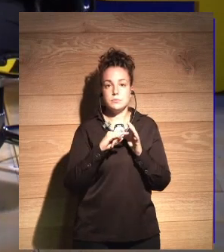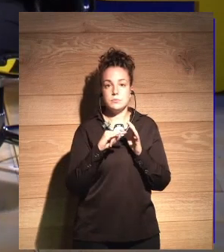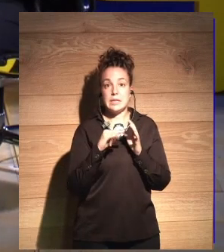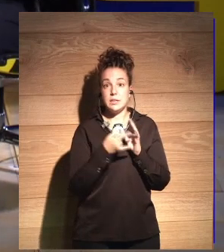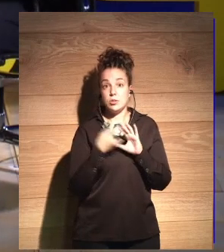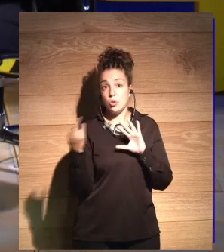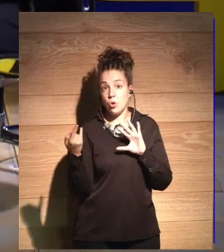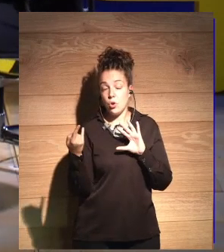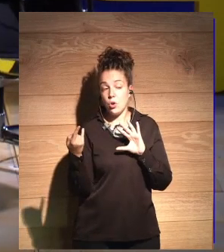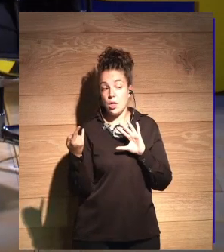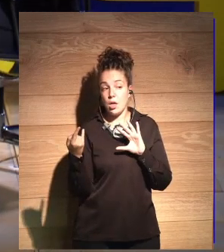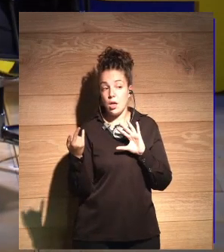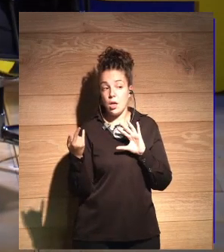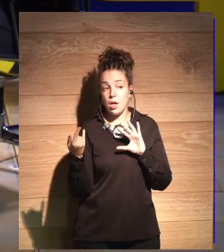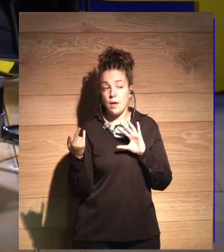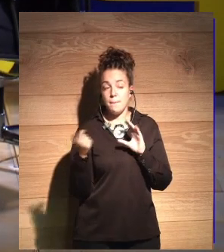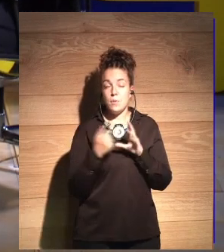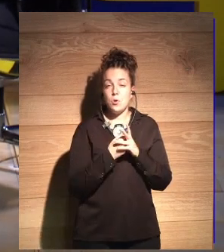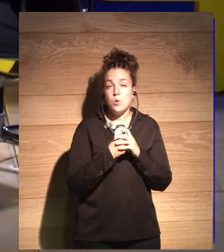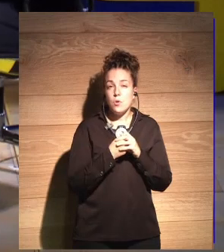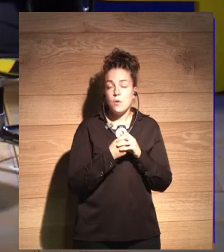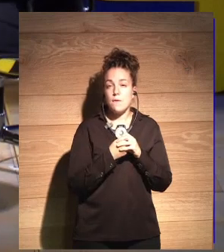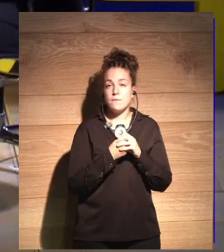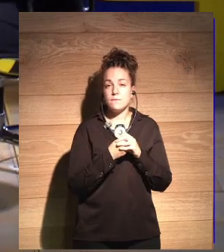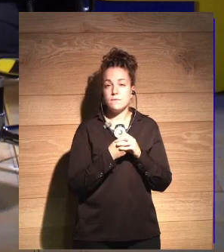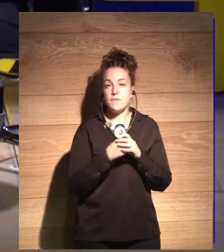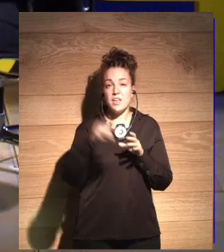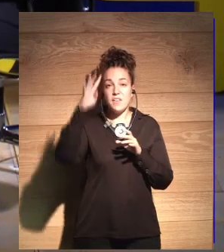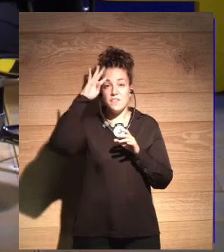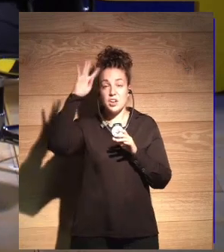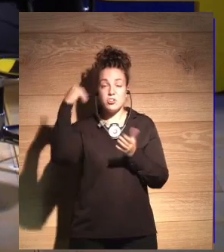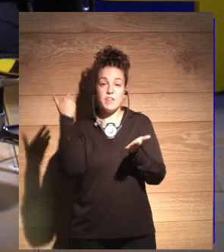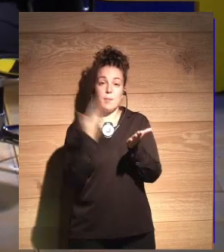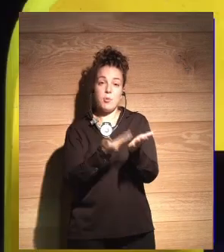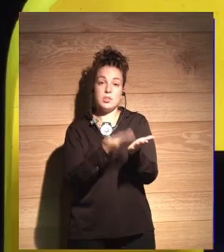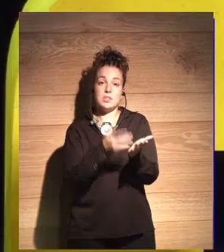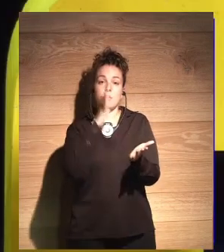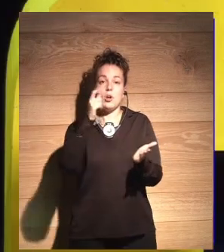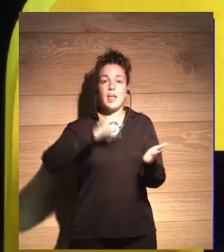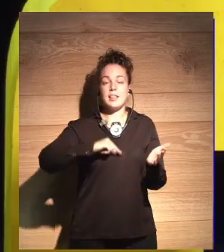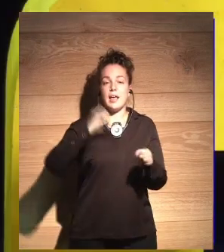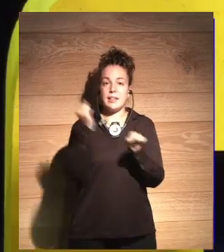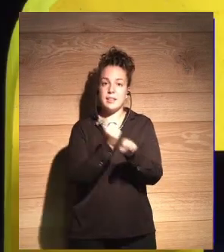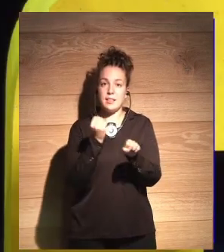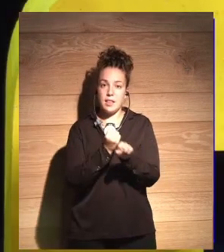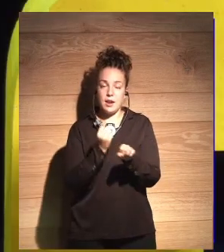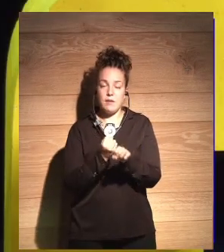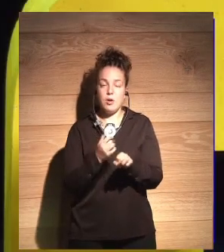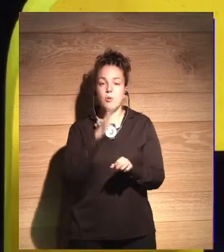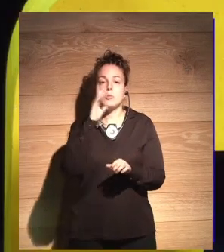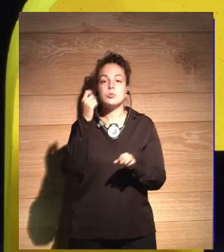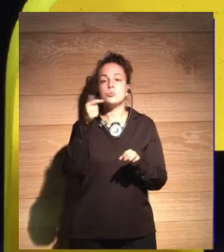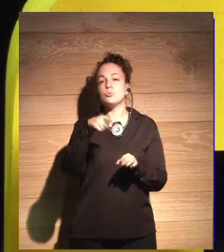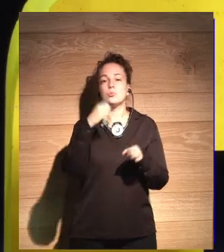work ethic is you have a tiny family, so you don't have a lot of connection. You work all the time. You can't have